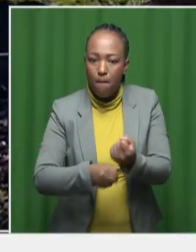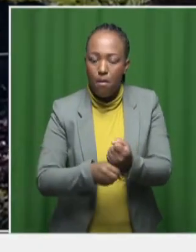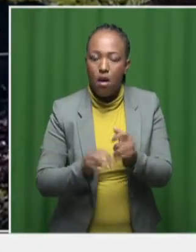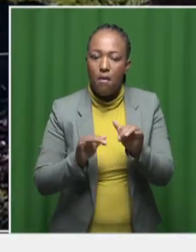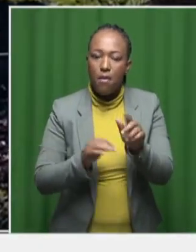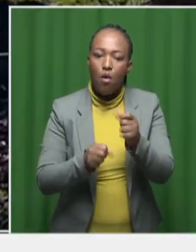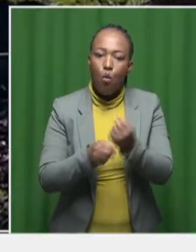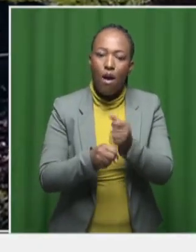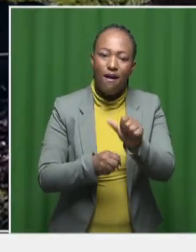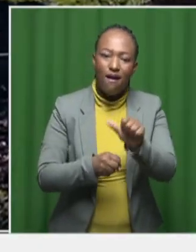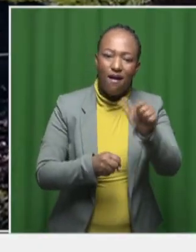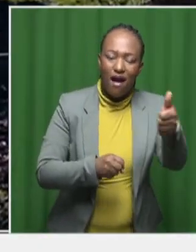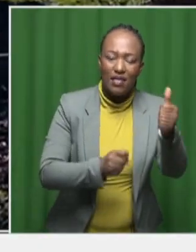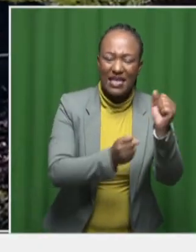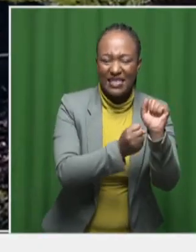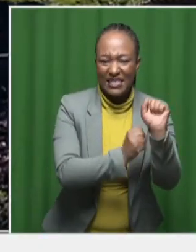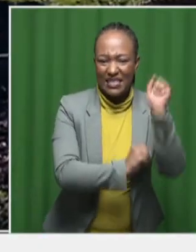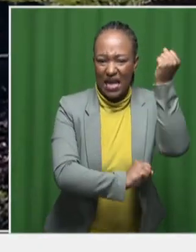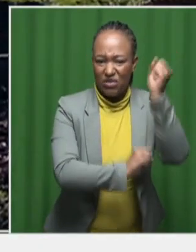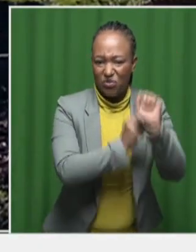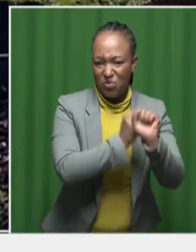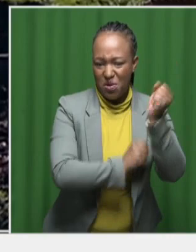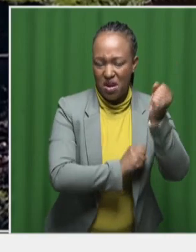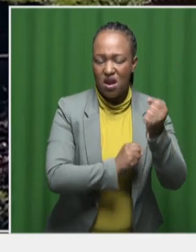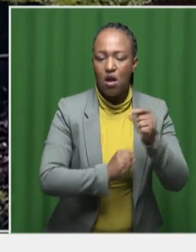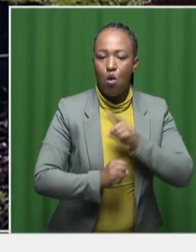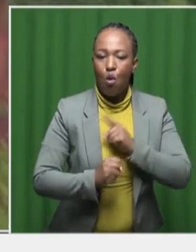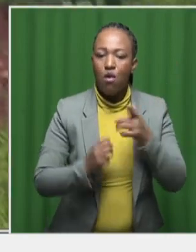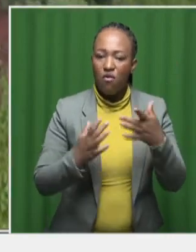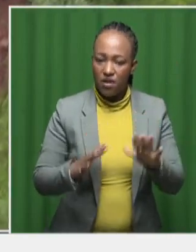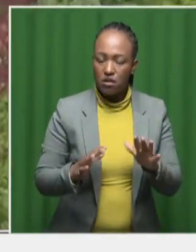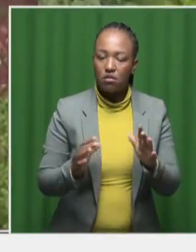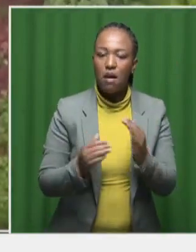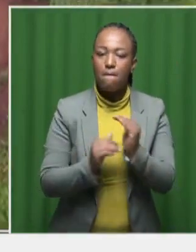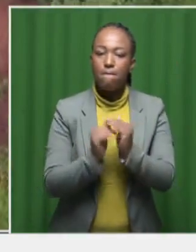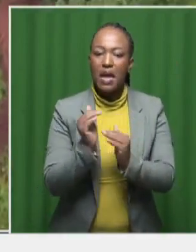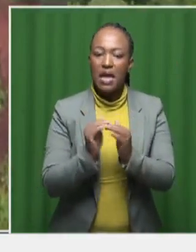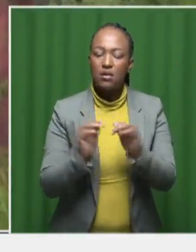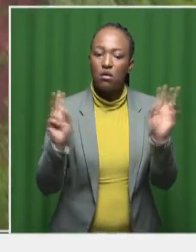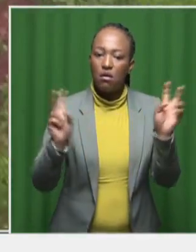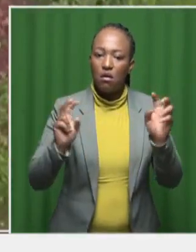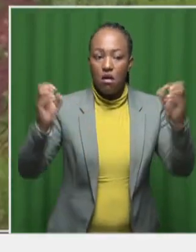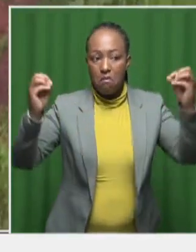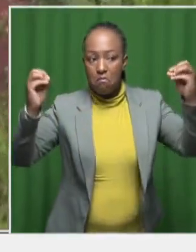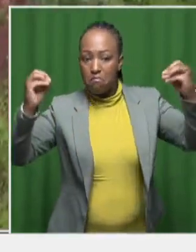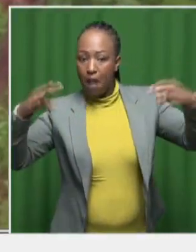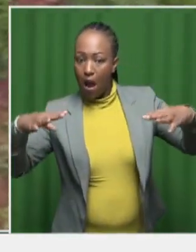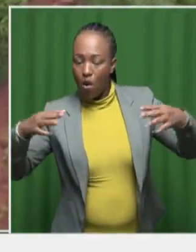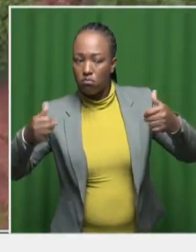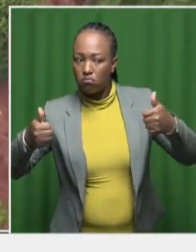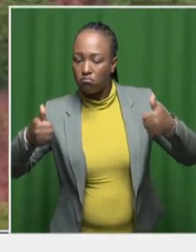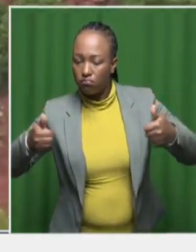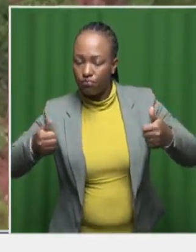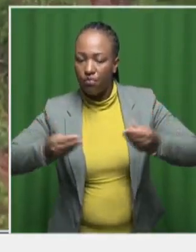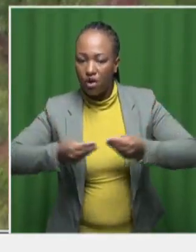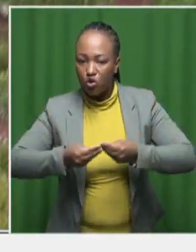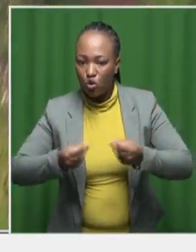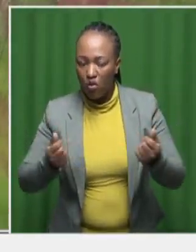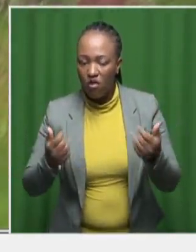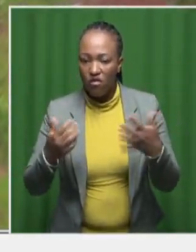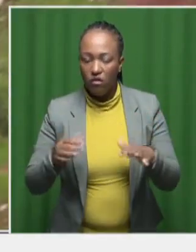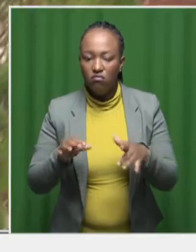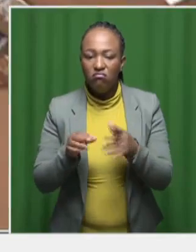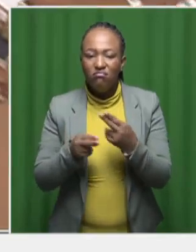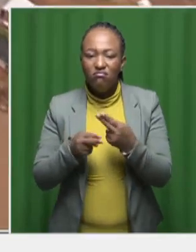Basin area, in the industrial area of the city, since we have restored their power stations in that area, and we have resolved the issue of the